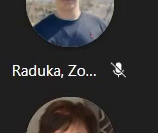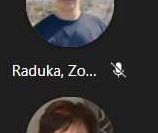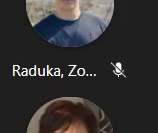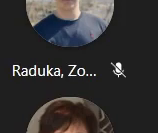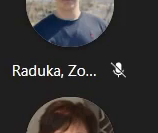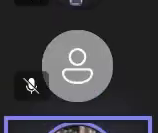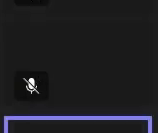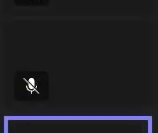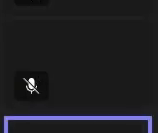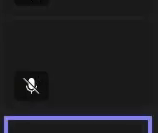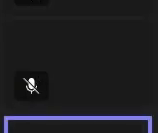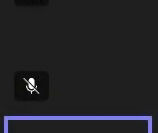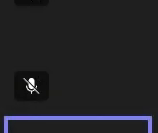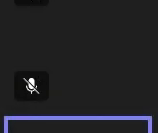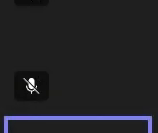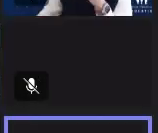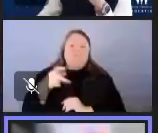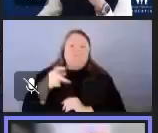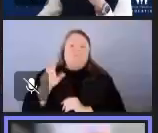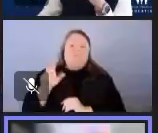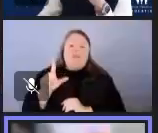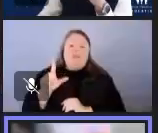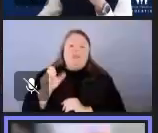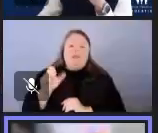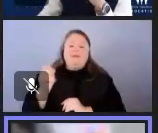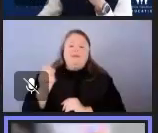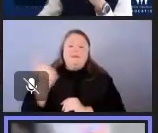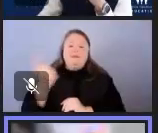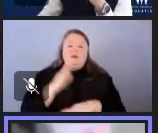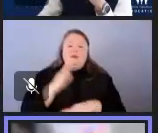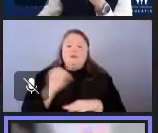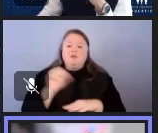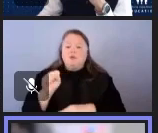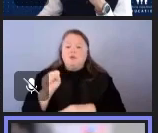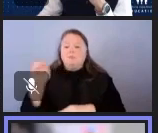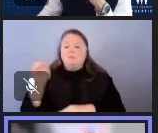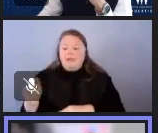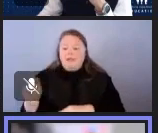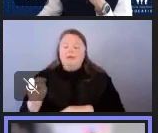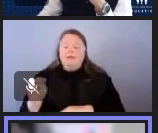spotlight something on social media that your school is doing, like an event you're really proud of,